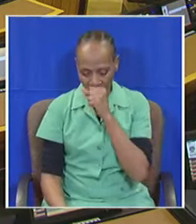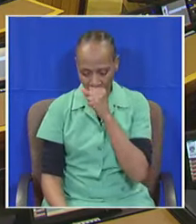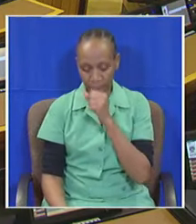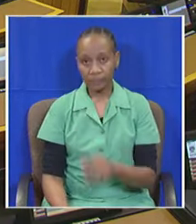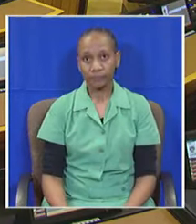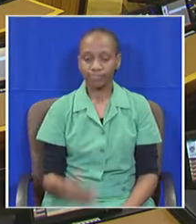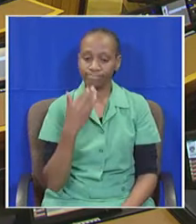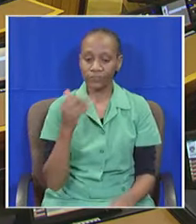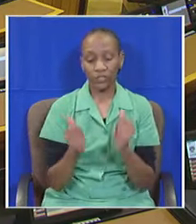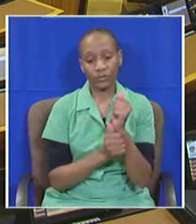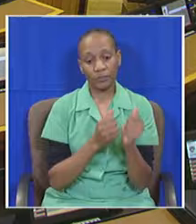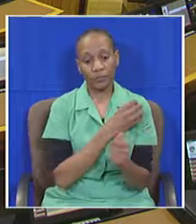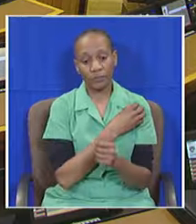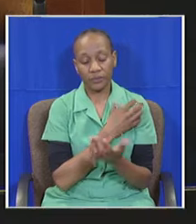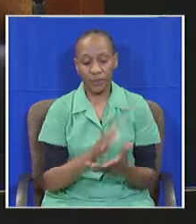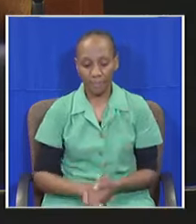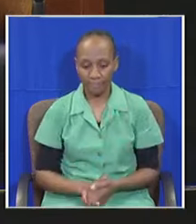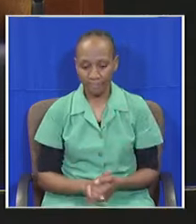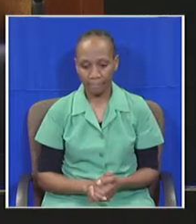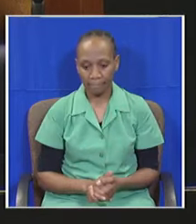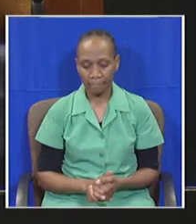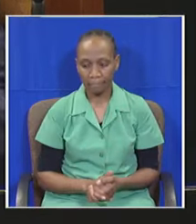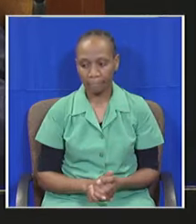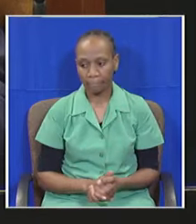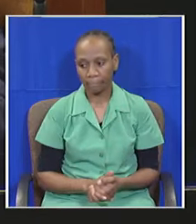Thank you, Honorable Deputy Minister.